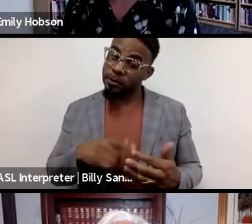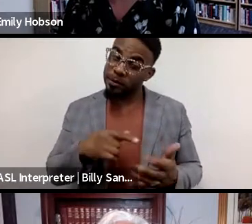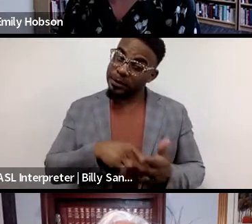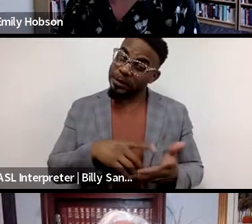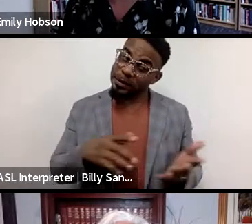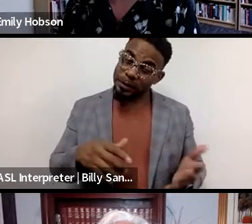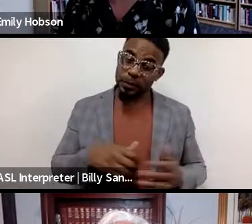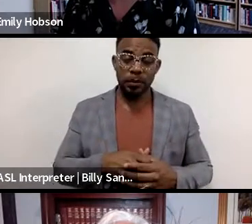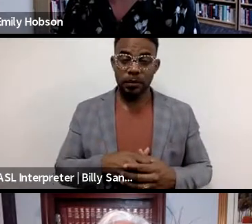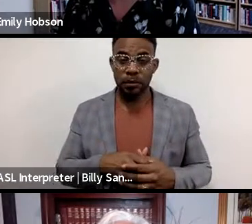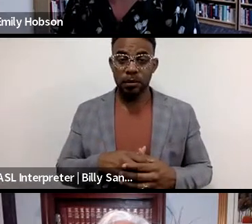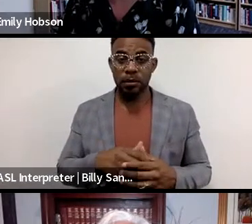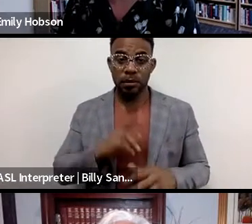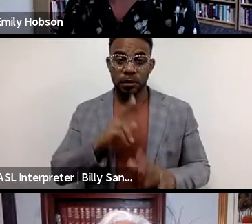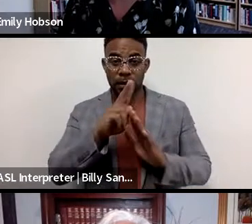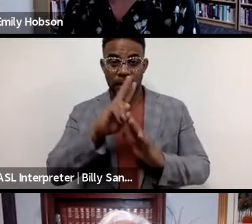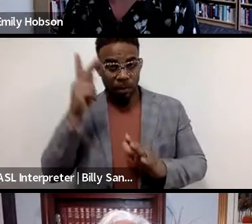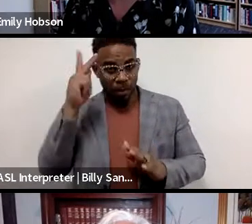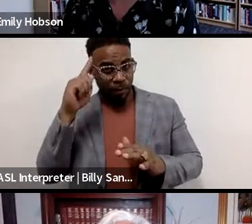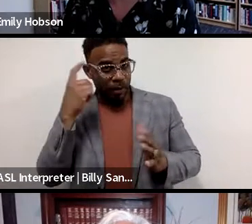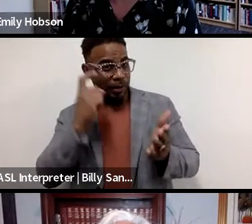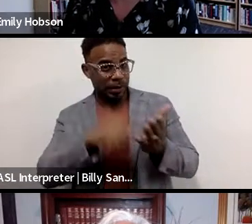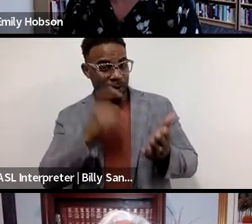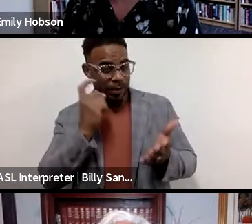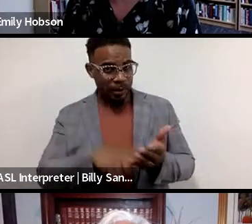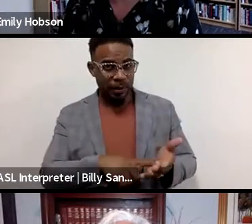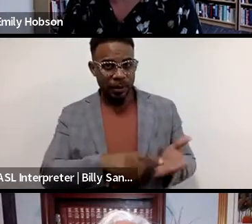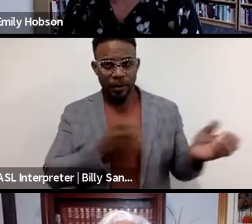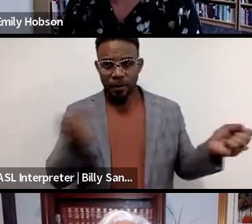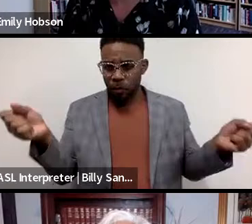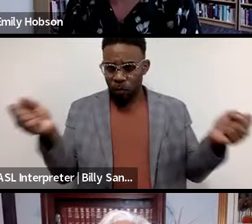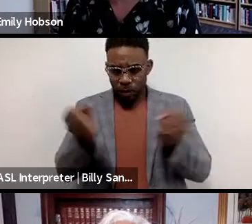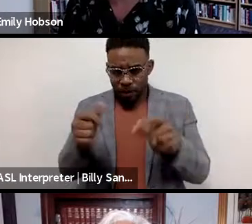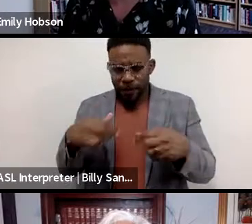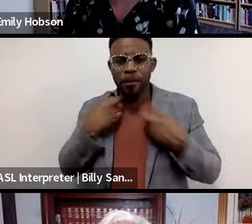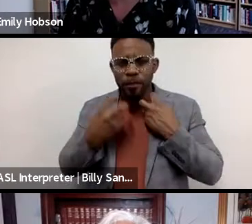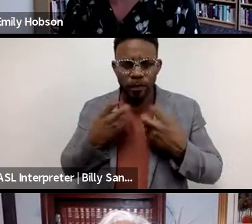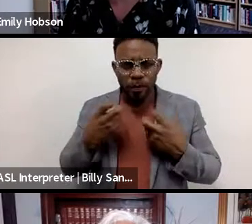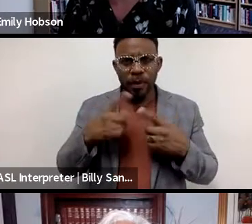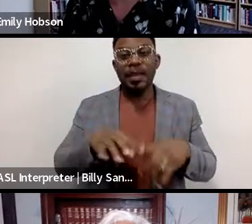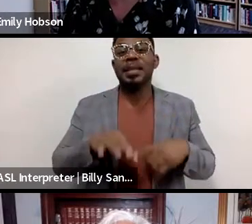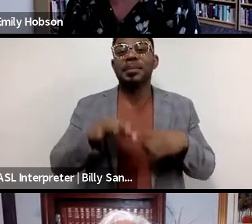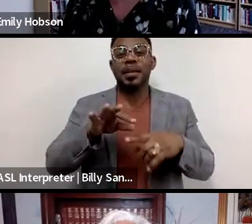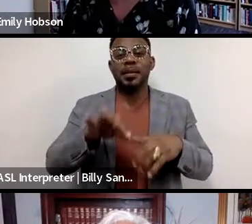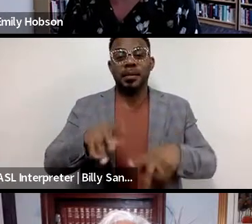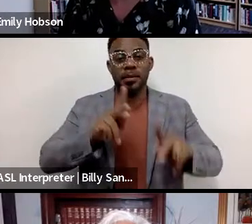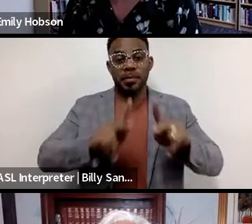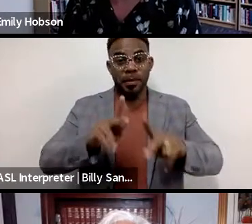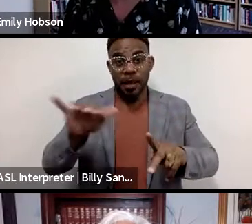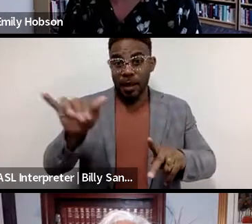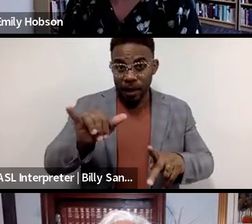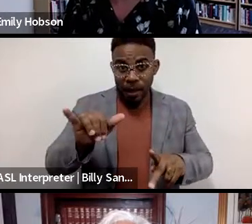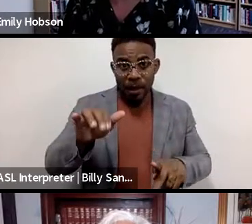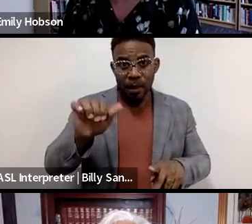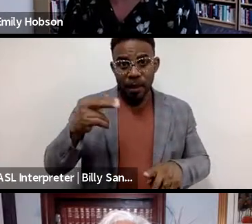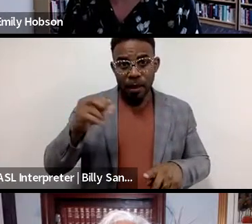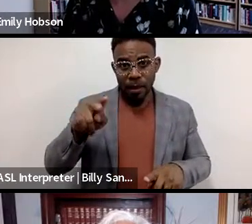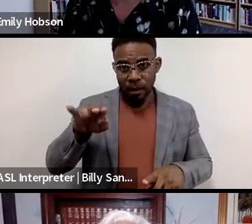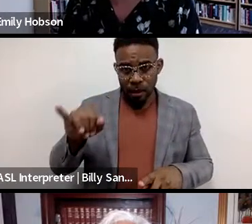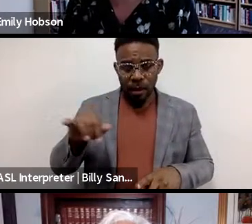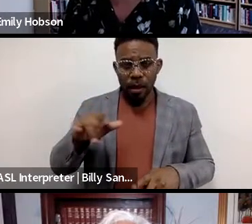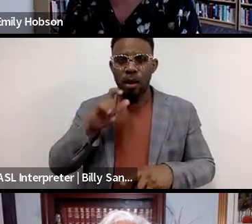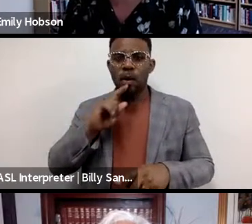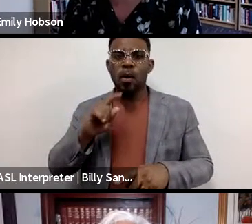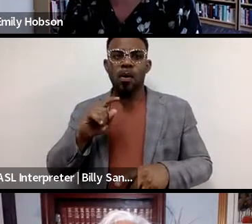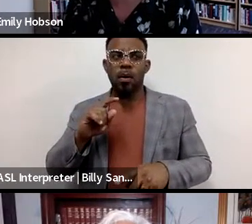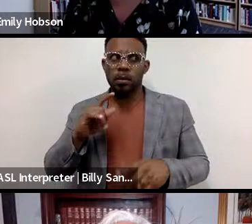this? The politics of citation, bringing in these voices, especially people like the Ashanti Austins, who are